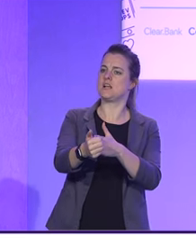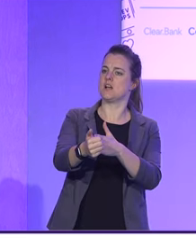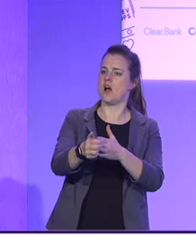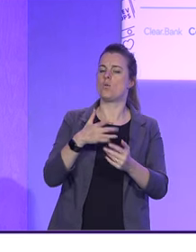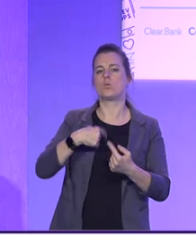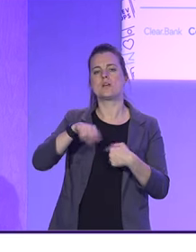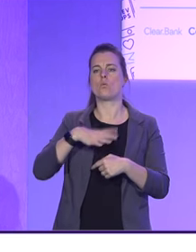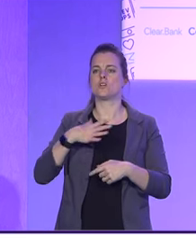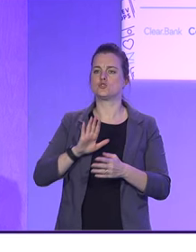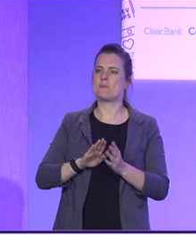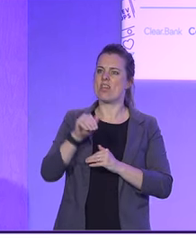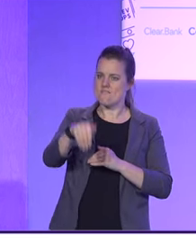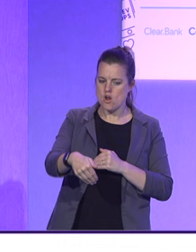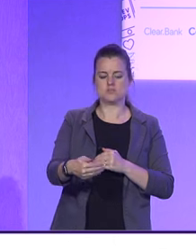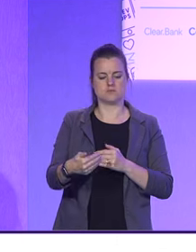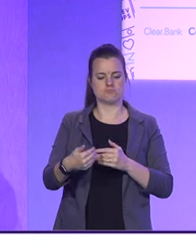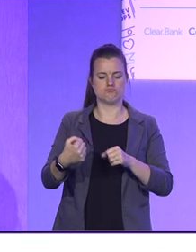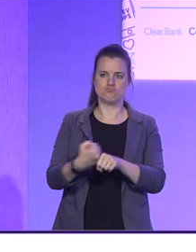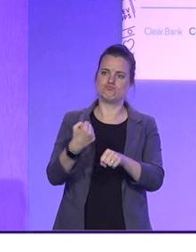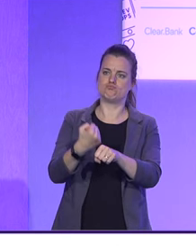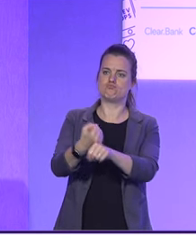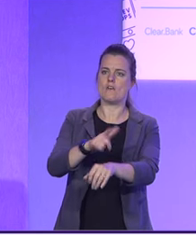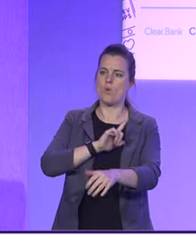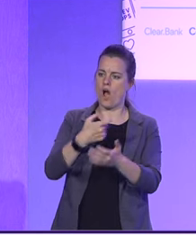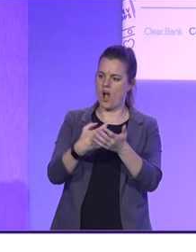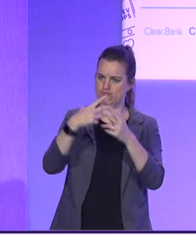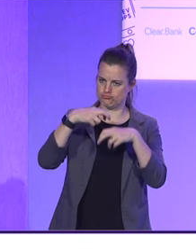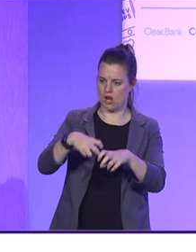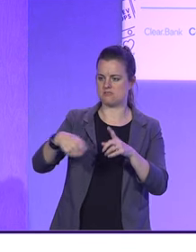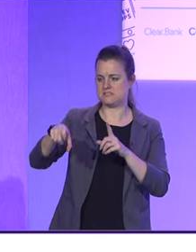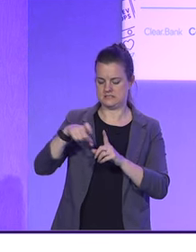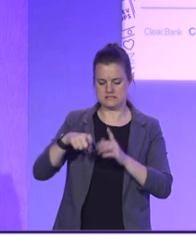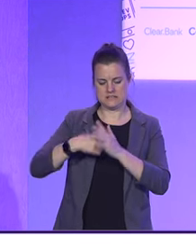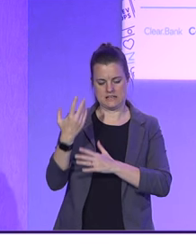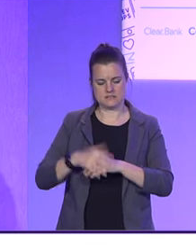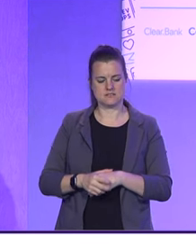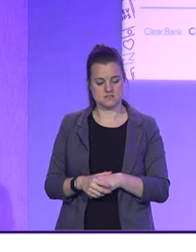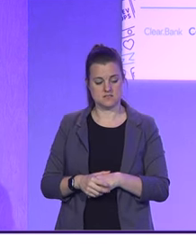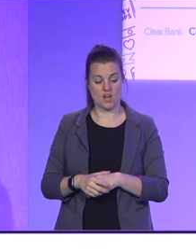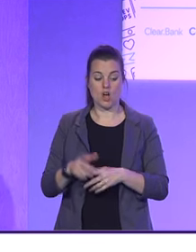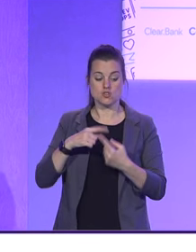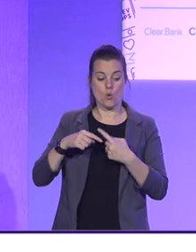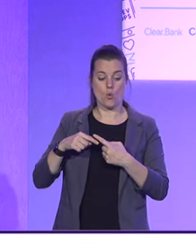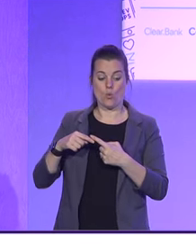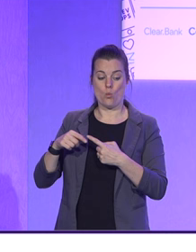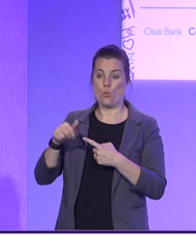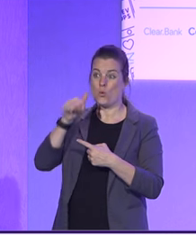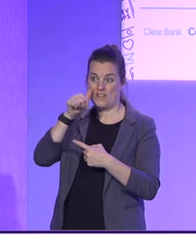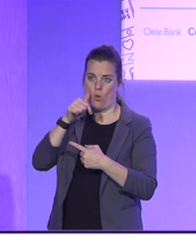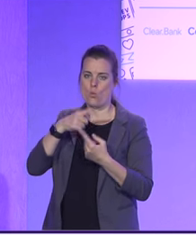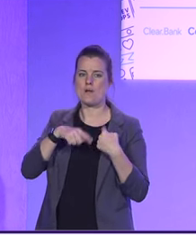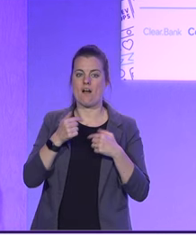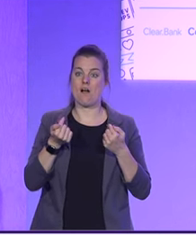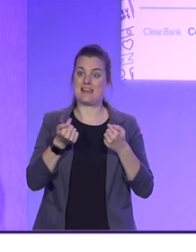forefront of R&D, basically you have to spend money in the technology. And basically, we were here